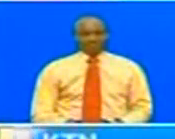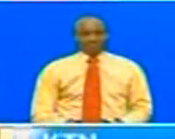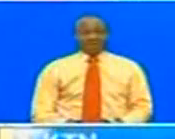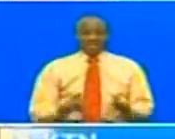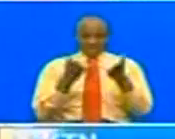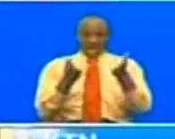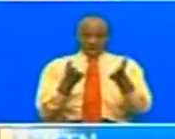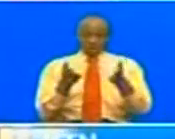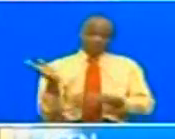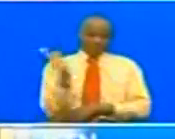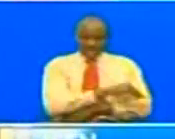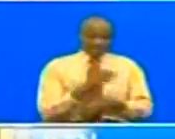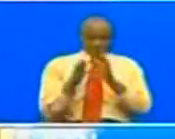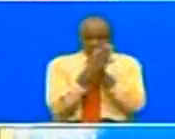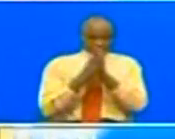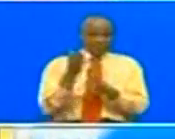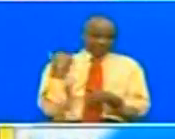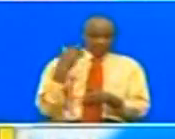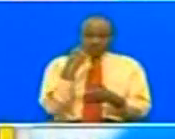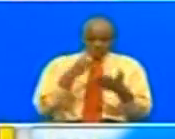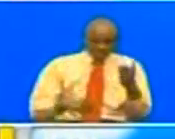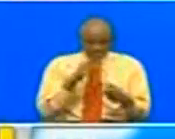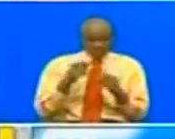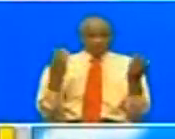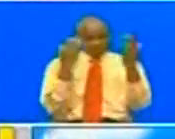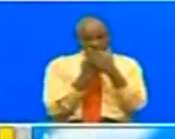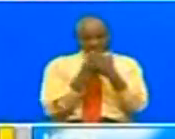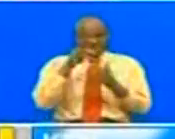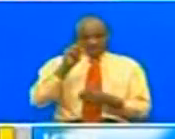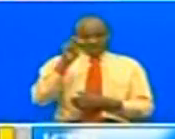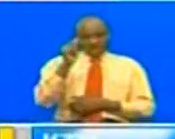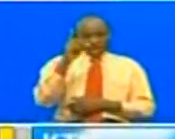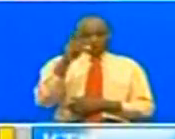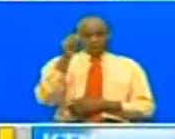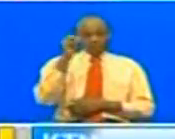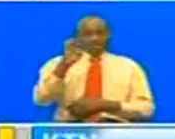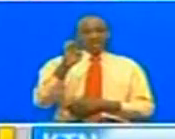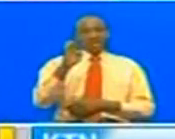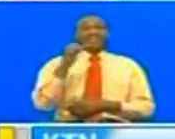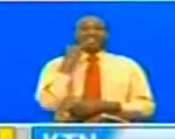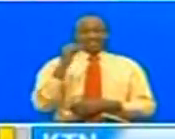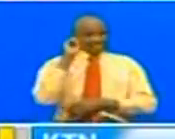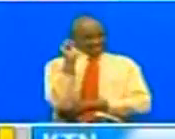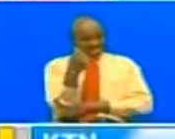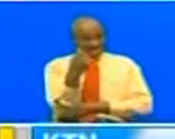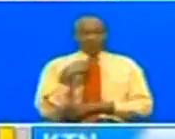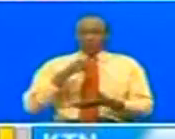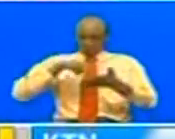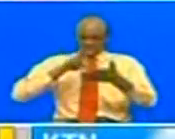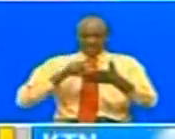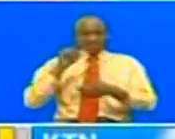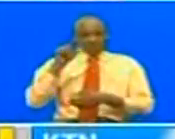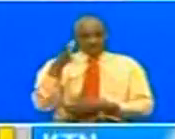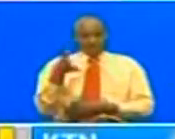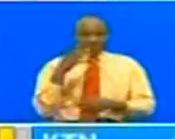Well, let's go back to that story we're talking about tonight. Nadome is Kenya. That is the hashtag we're using. I just want to read a quick